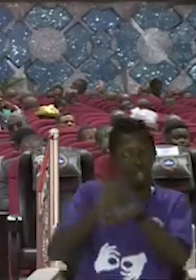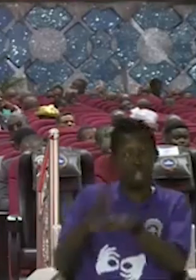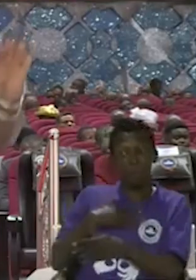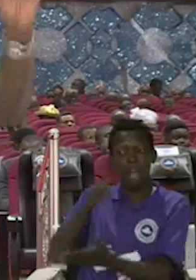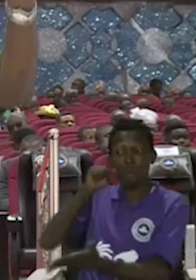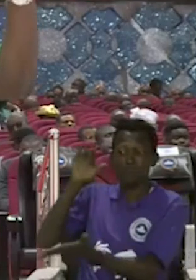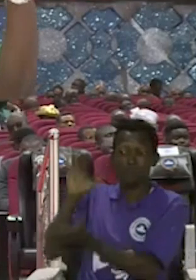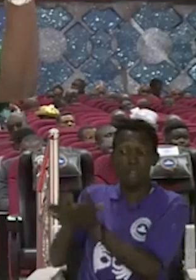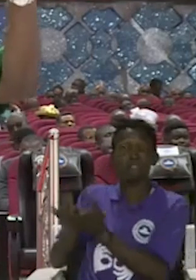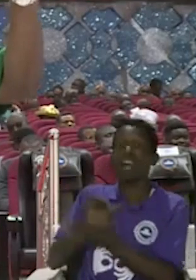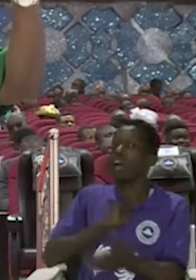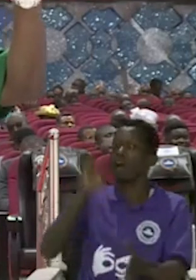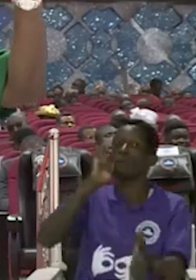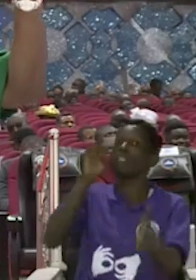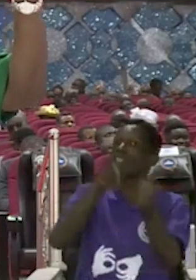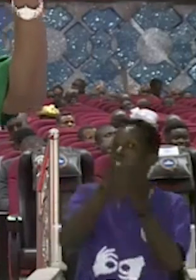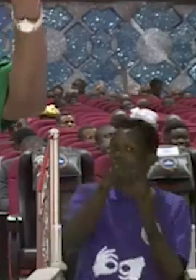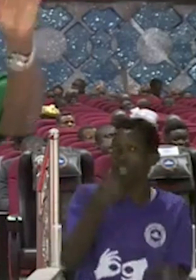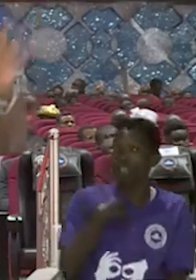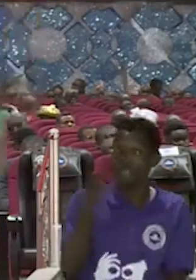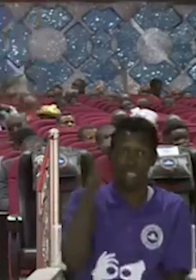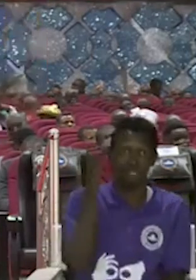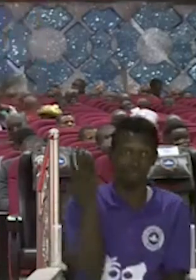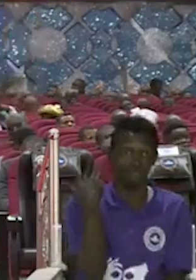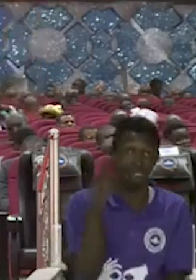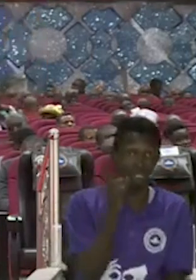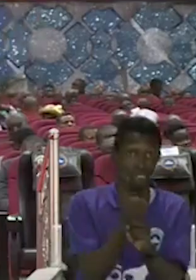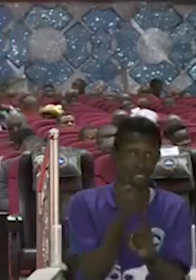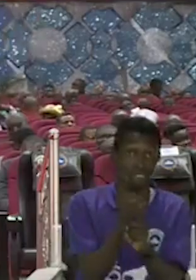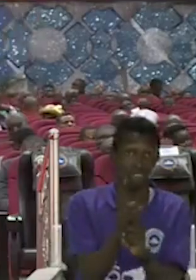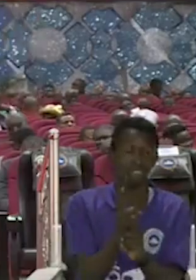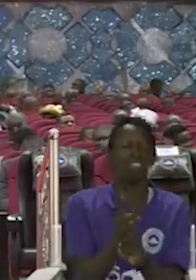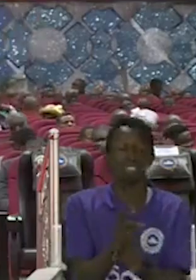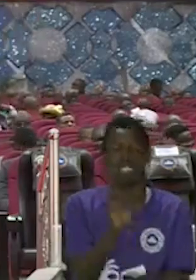How many of you have heard that one before? I'm sorry.